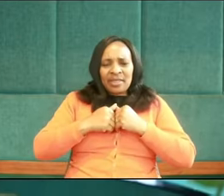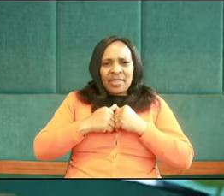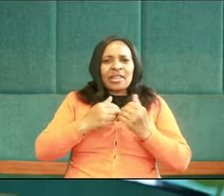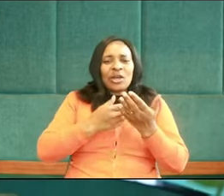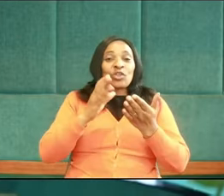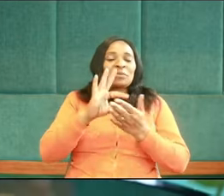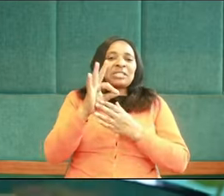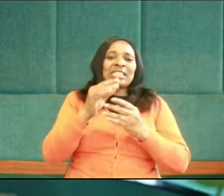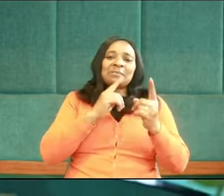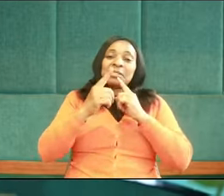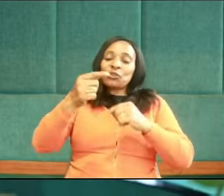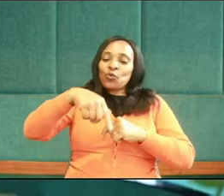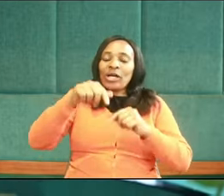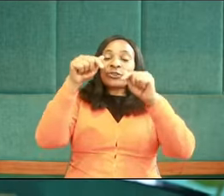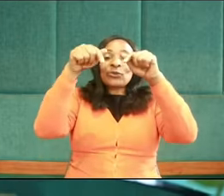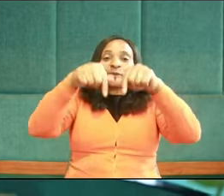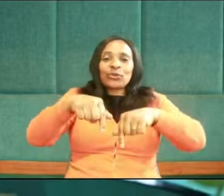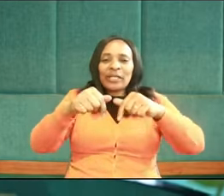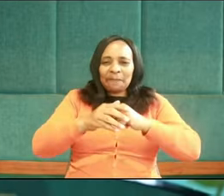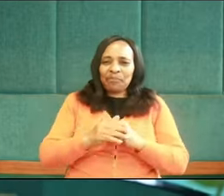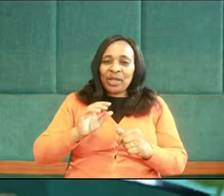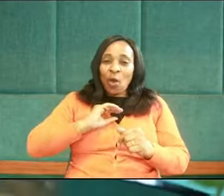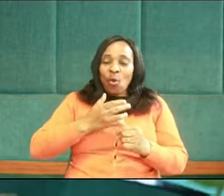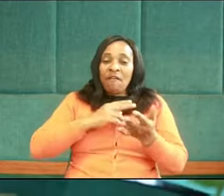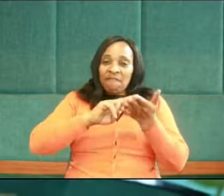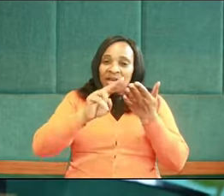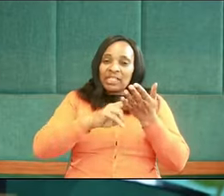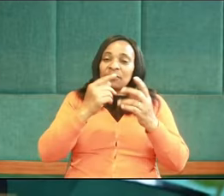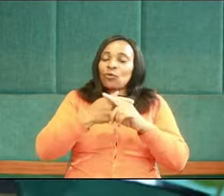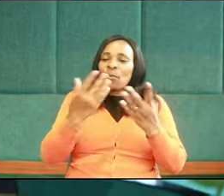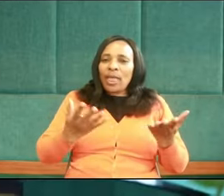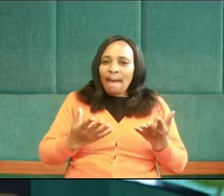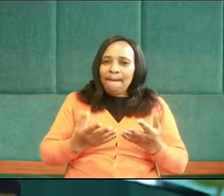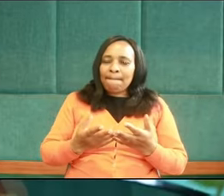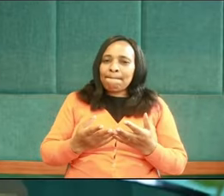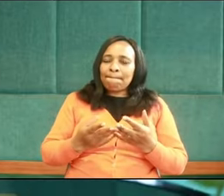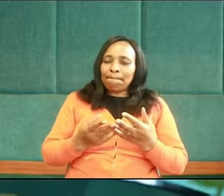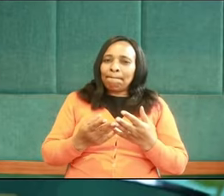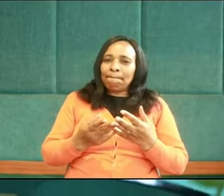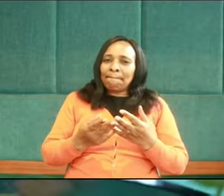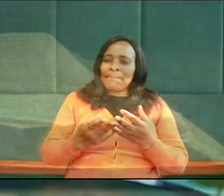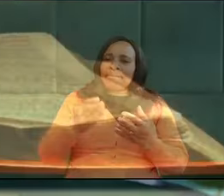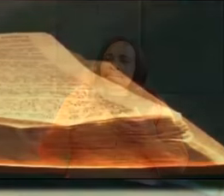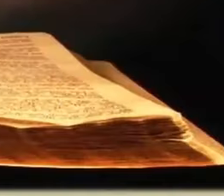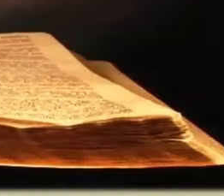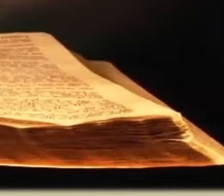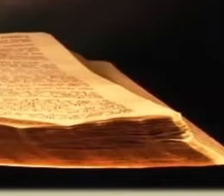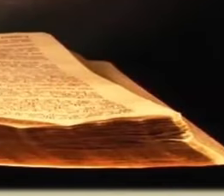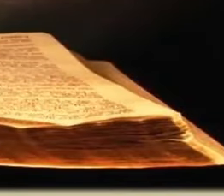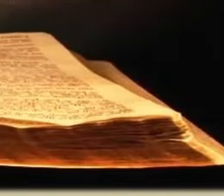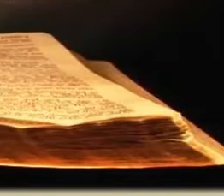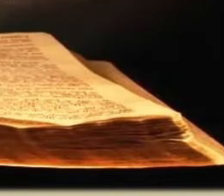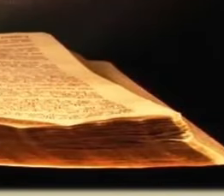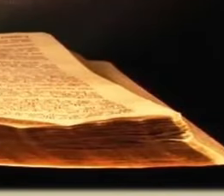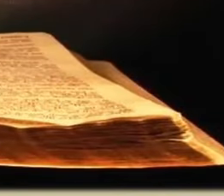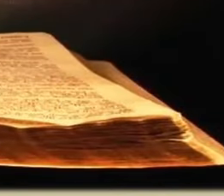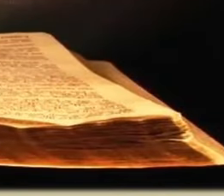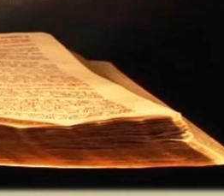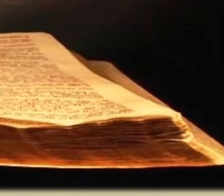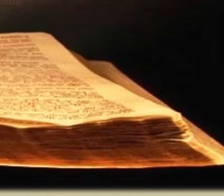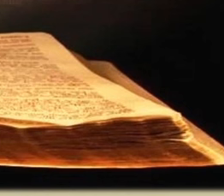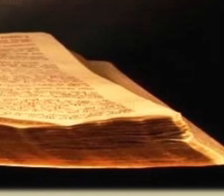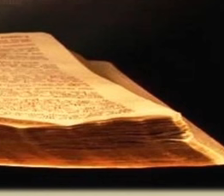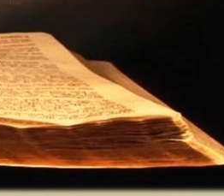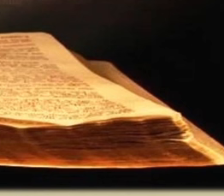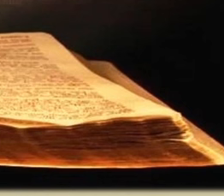to speak to us today. Our text is from Marker, Marker chapter 6 and verse